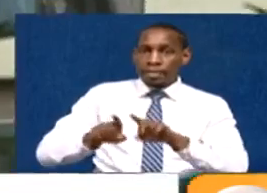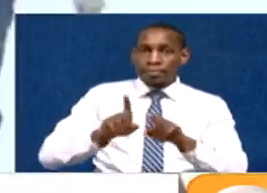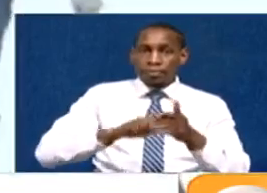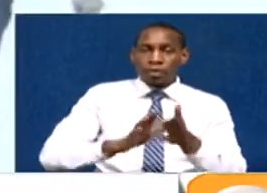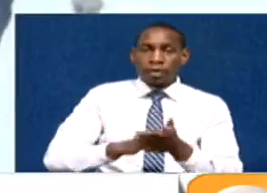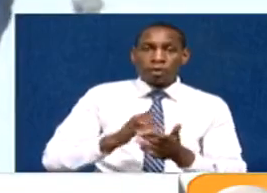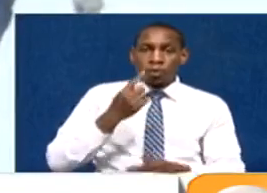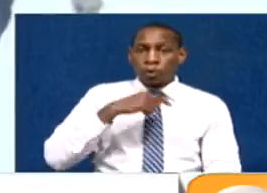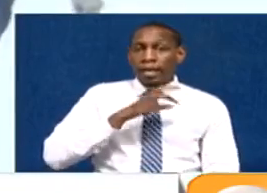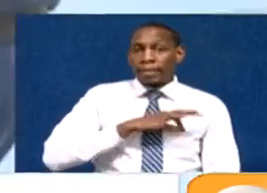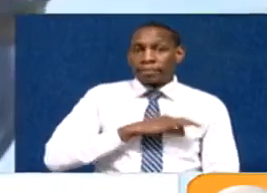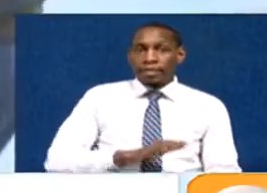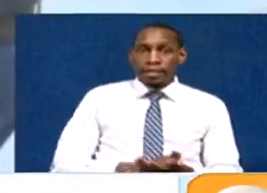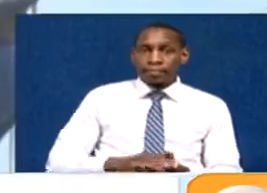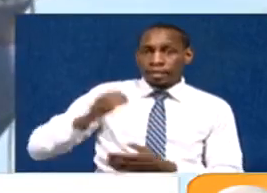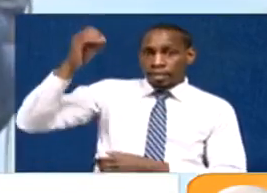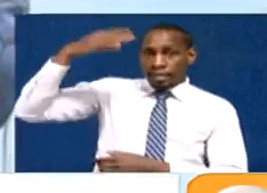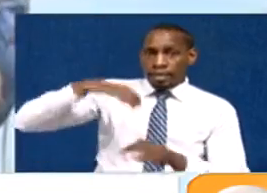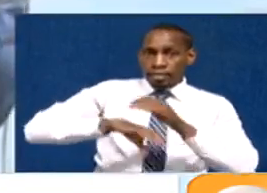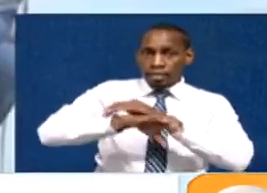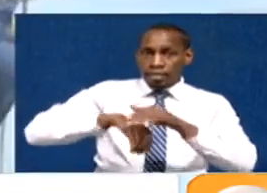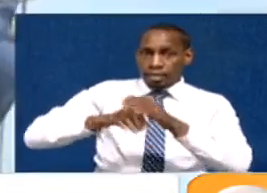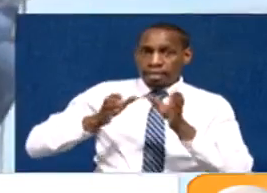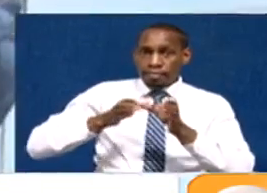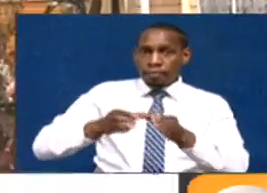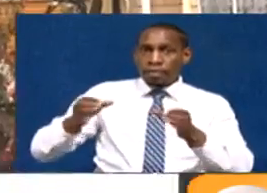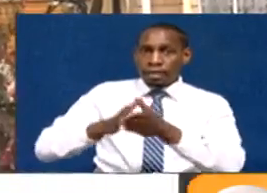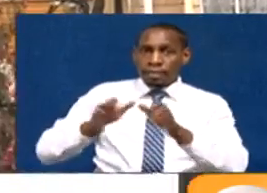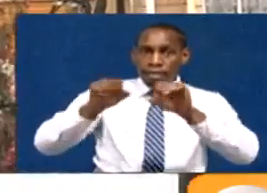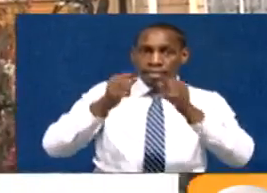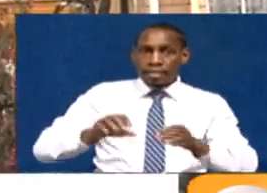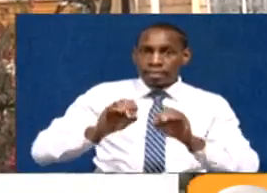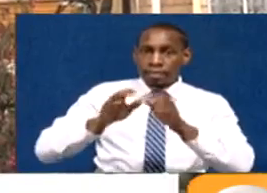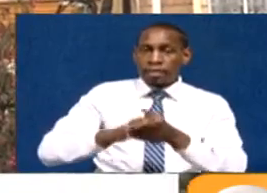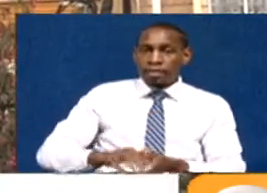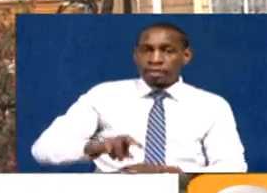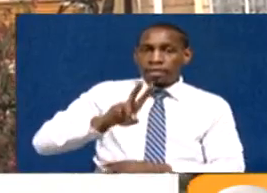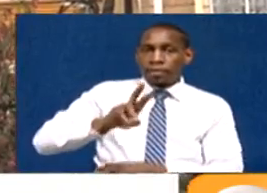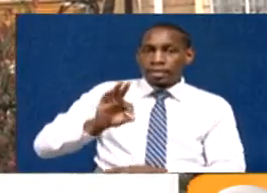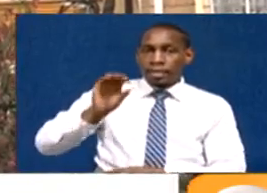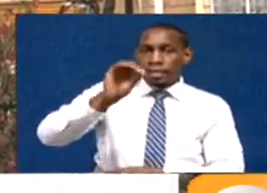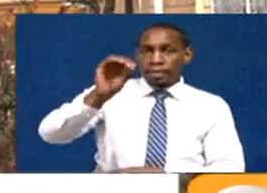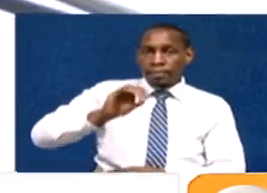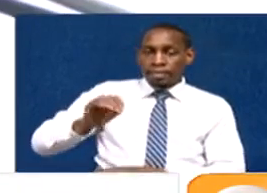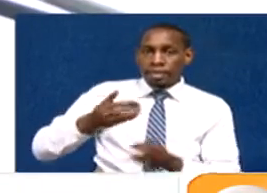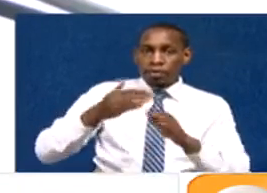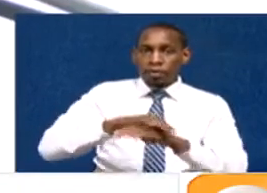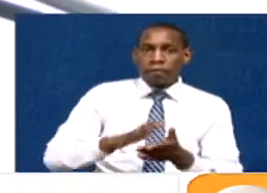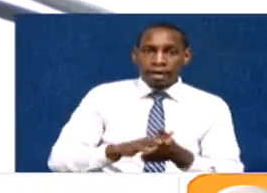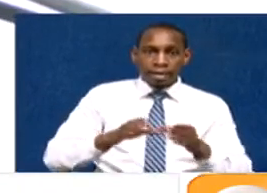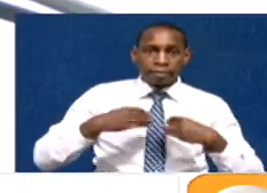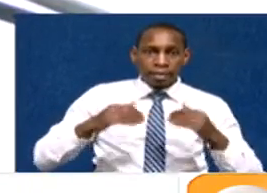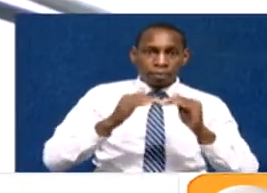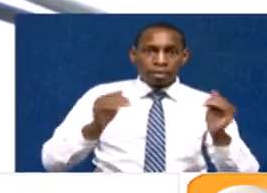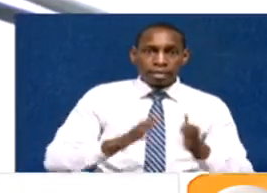as the beneficiaries. Electricity theft has pushed the farm system losses to over 23%, surpassing the